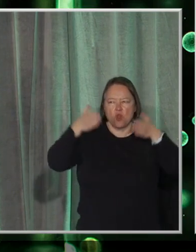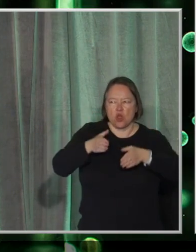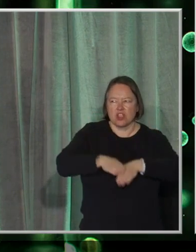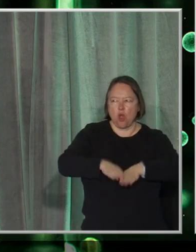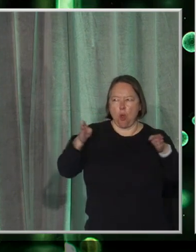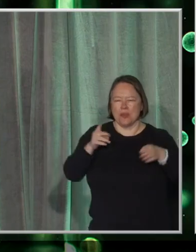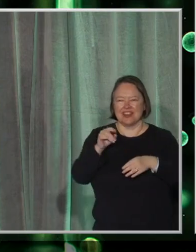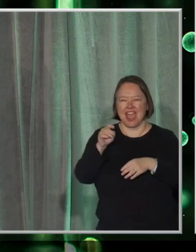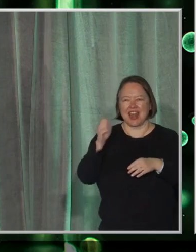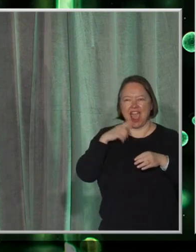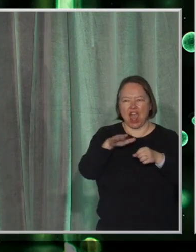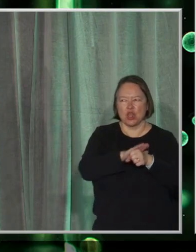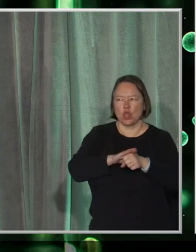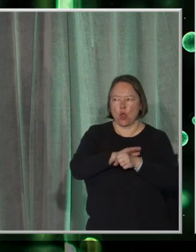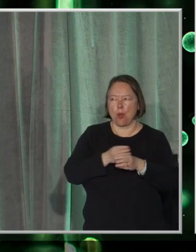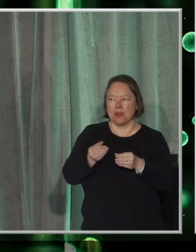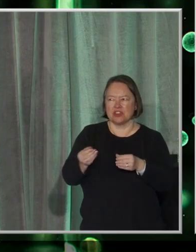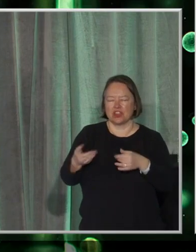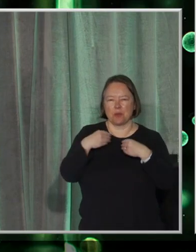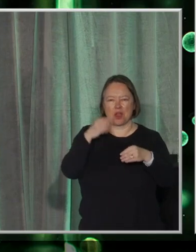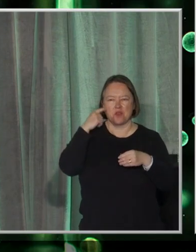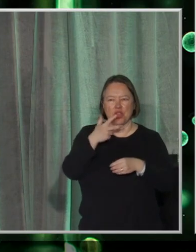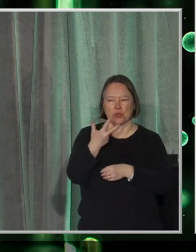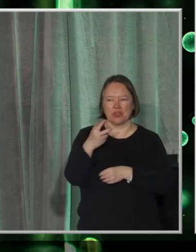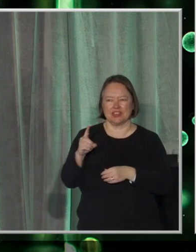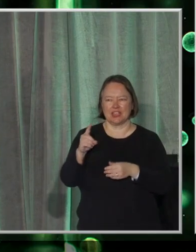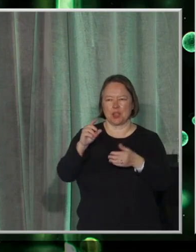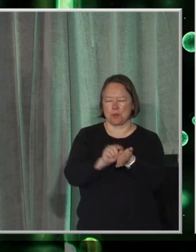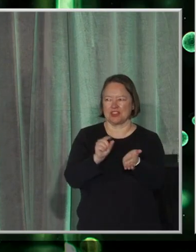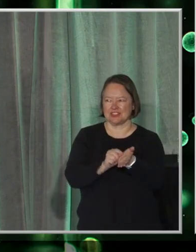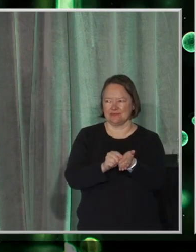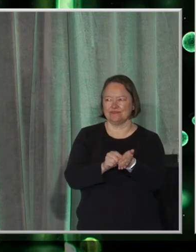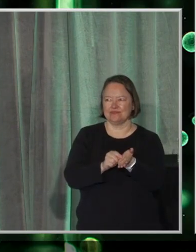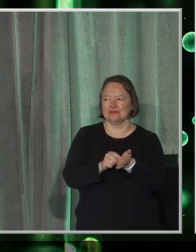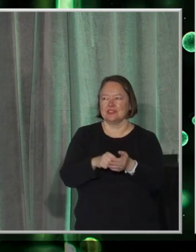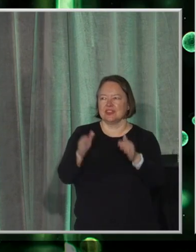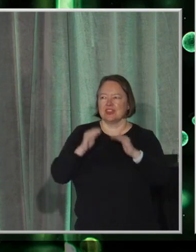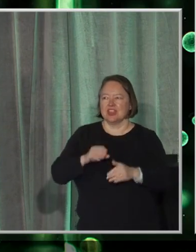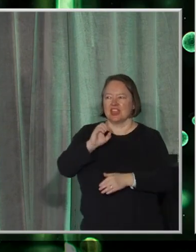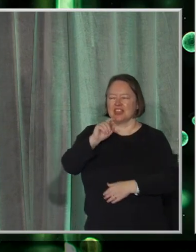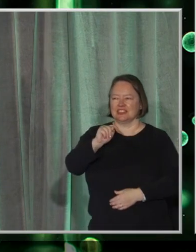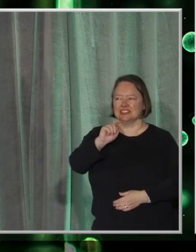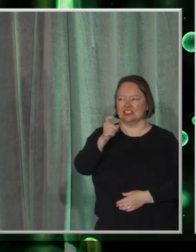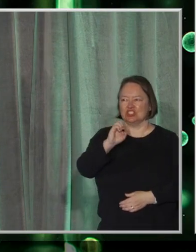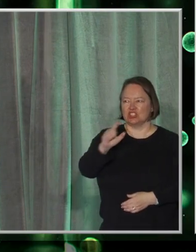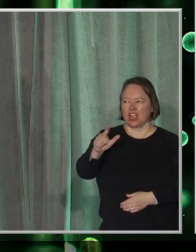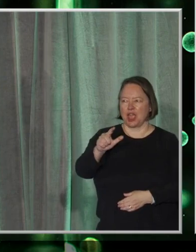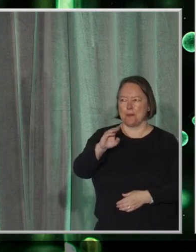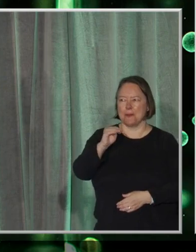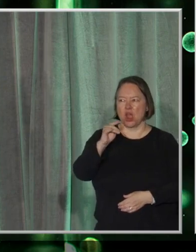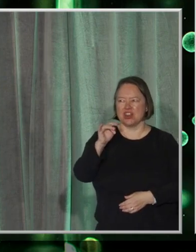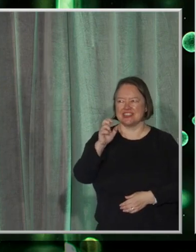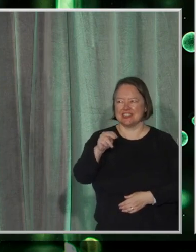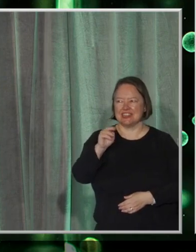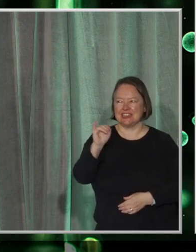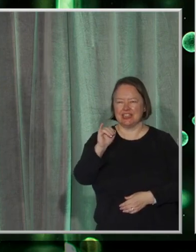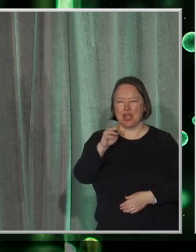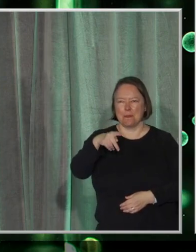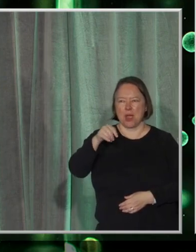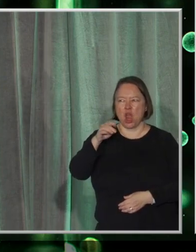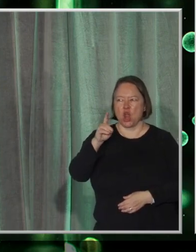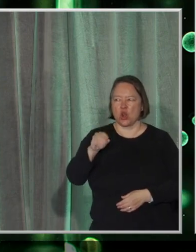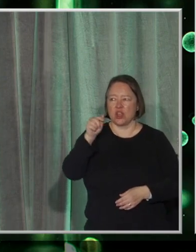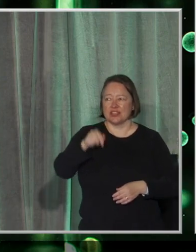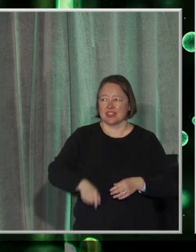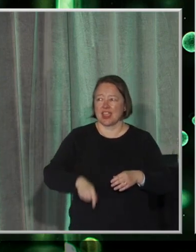local material markets for 3D printing. Shel Martín-Ipardo is a writer, research, and professor based